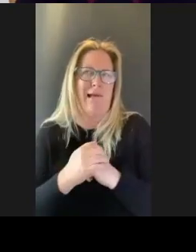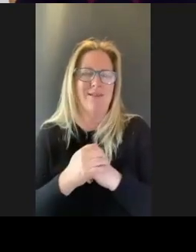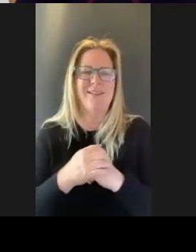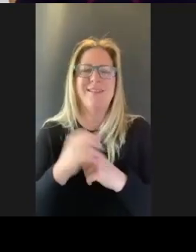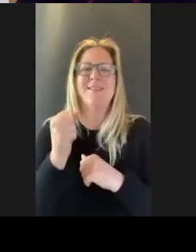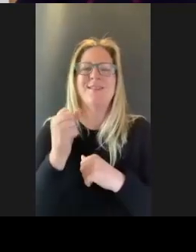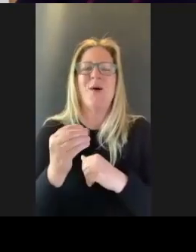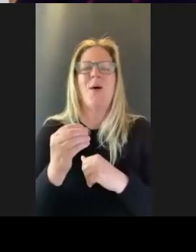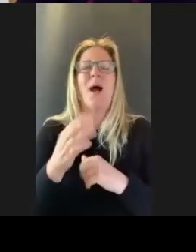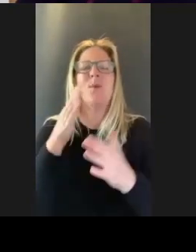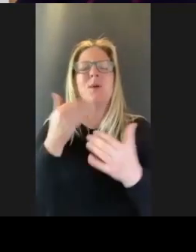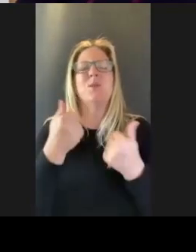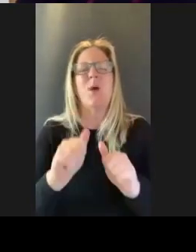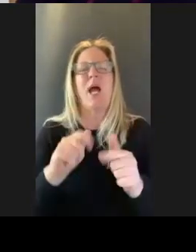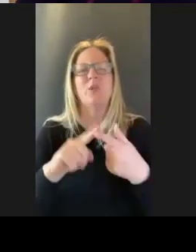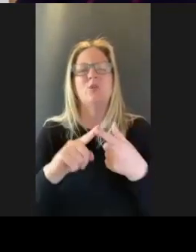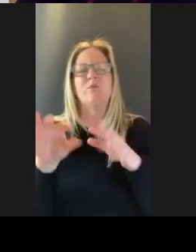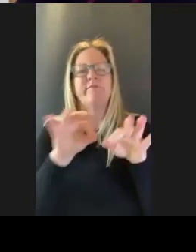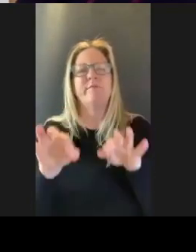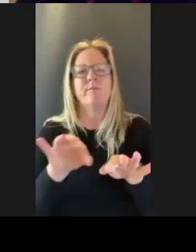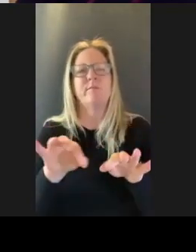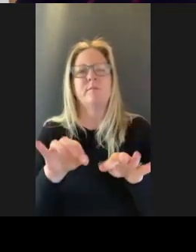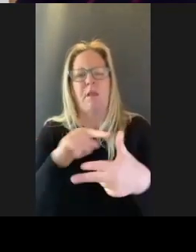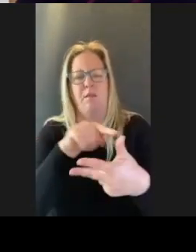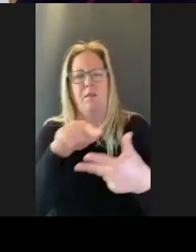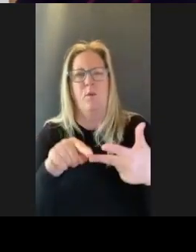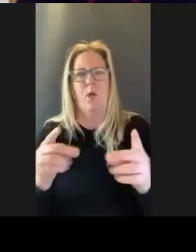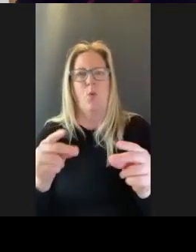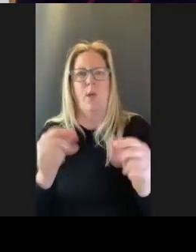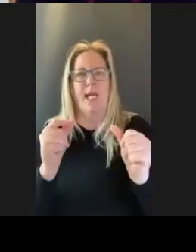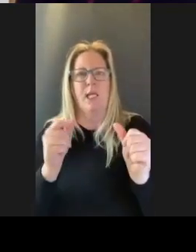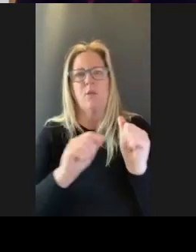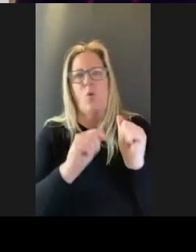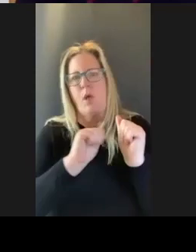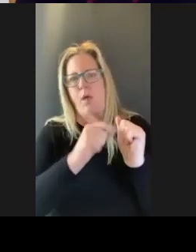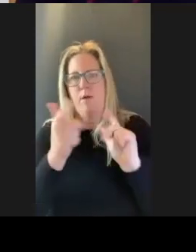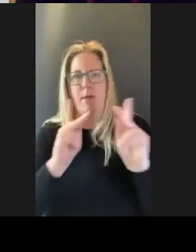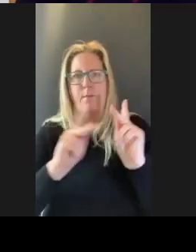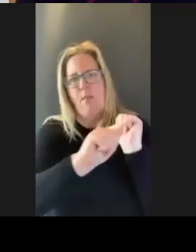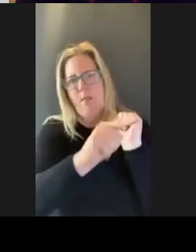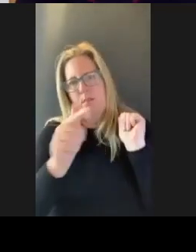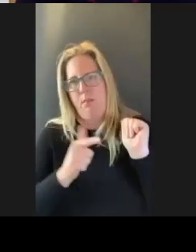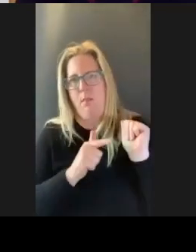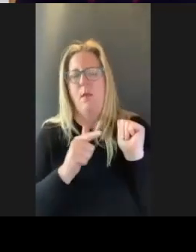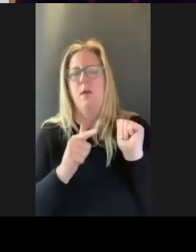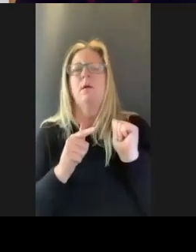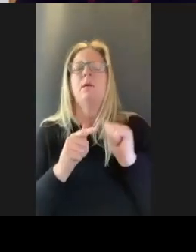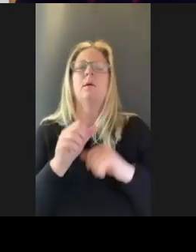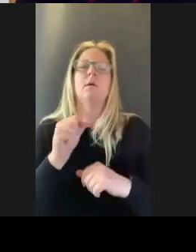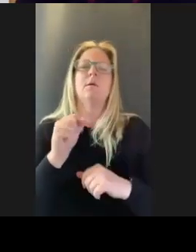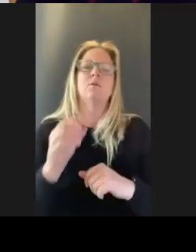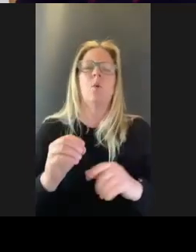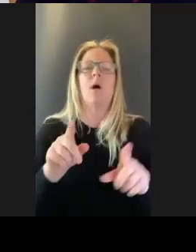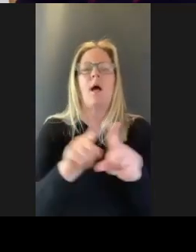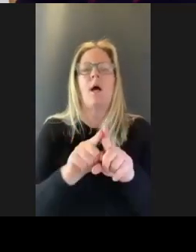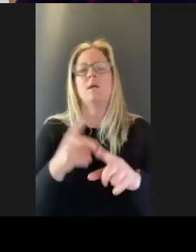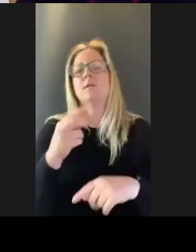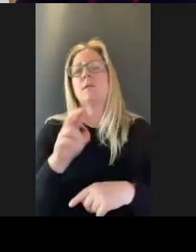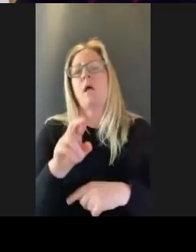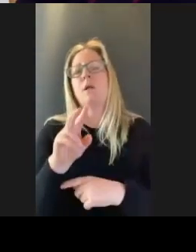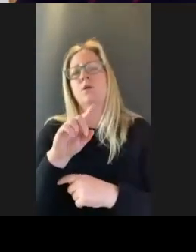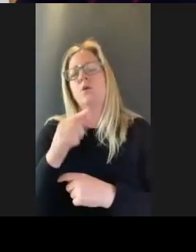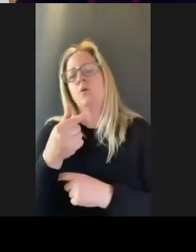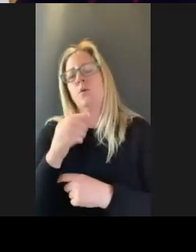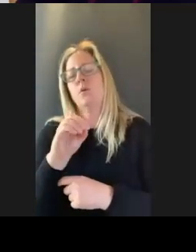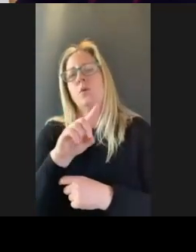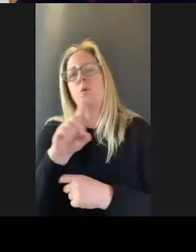I'll try to cover them quickly so that way everyone else also has time. So as Dr. Guzman mentioned, I'm Yvette